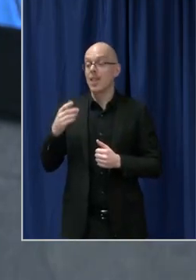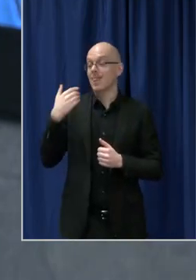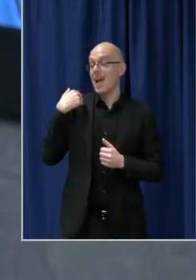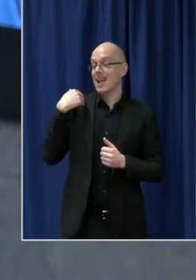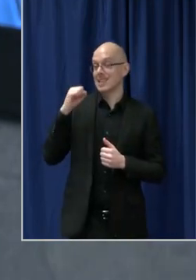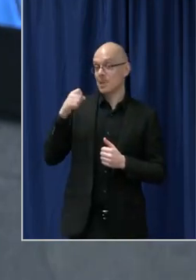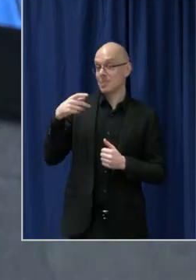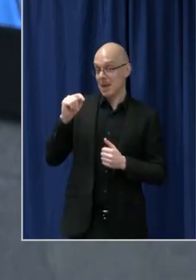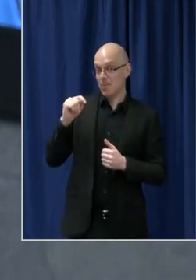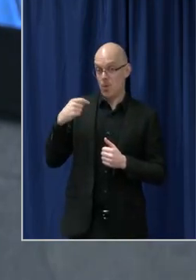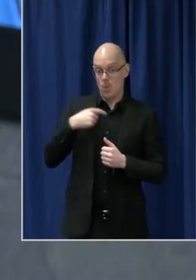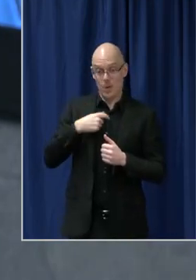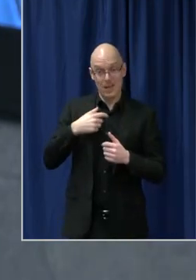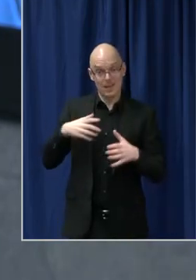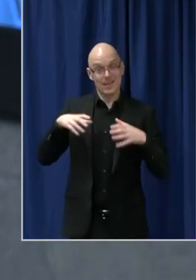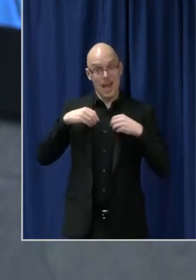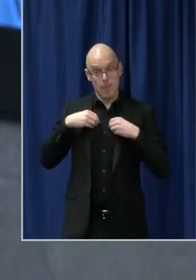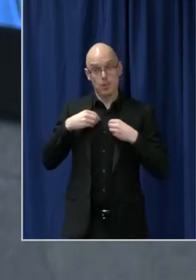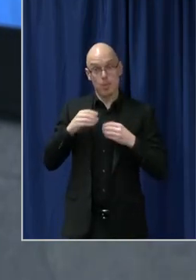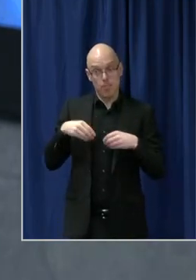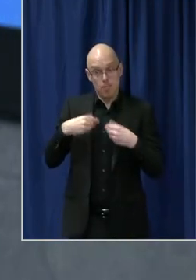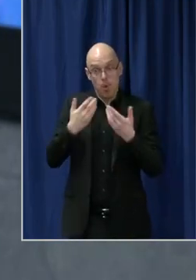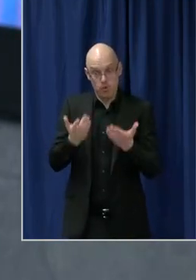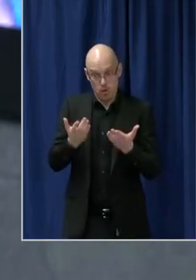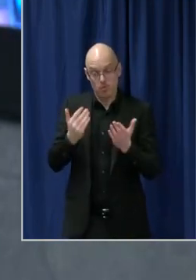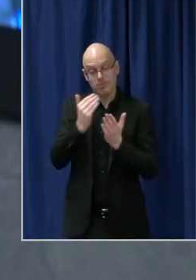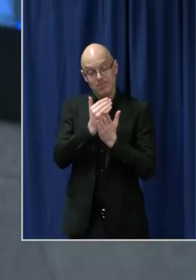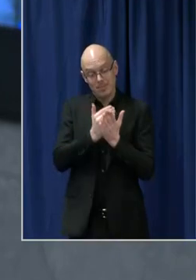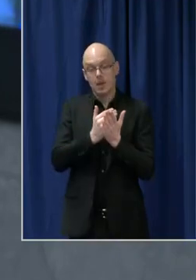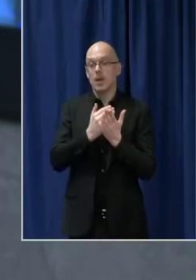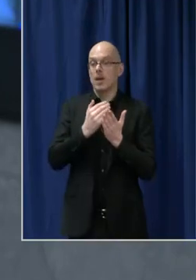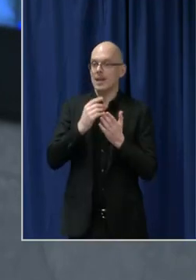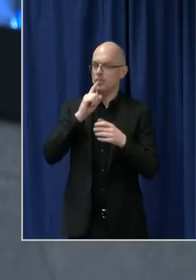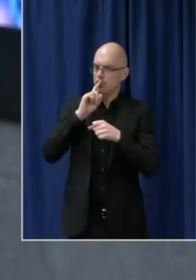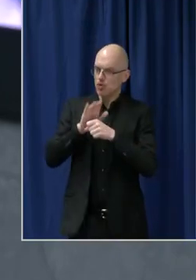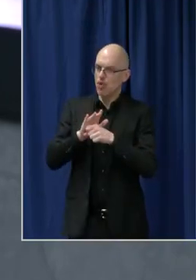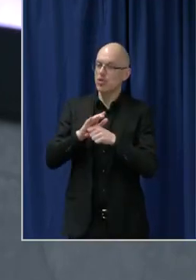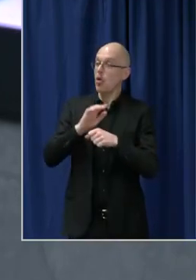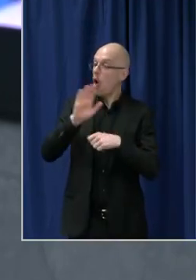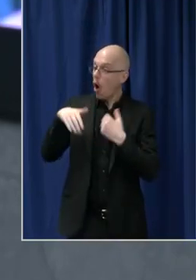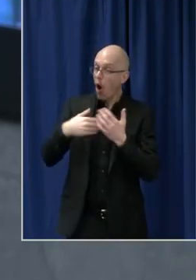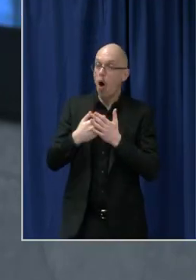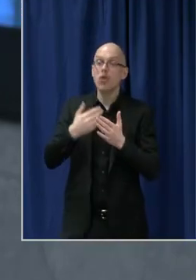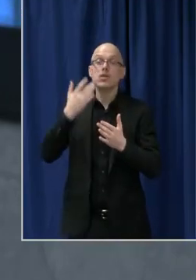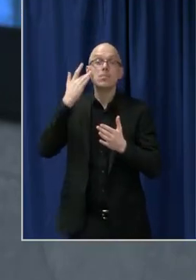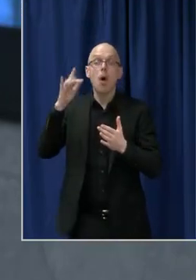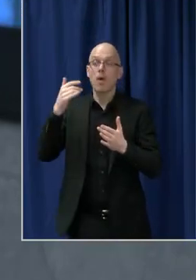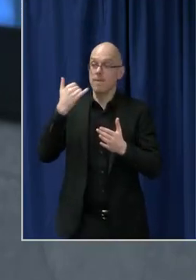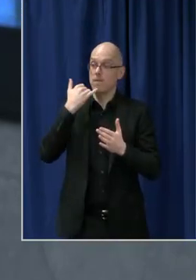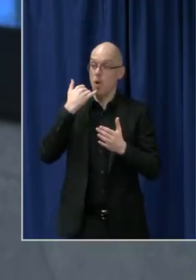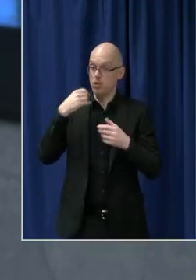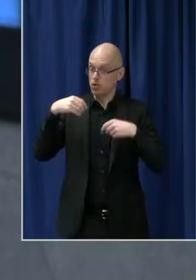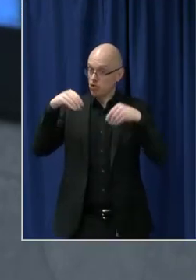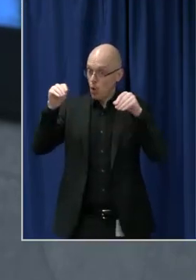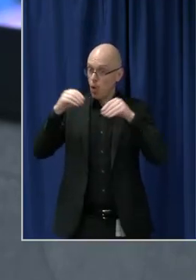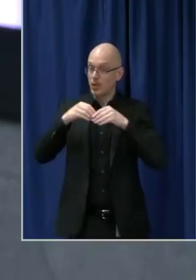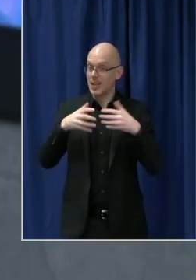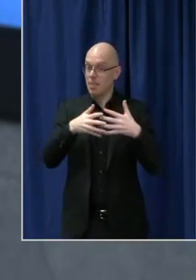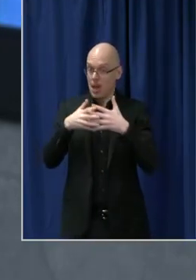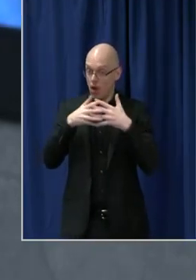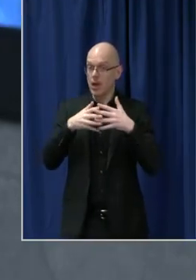down a path to ensuring that every single smartphone sold in America can be used with hearing